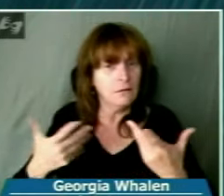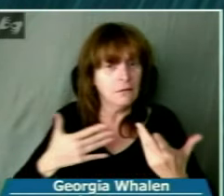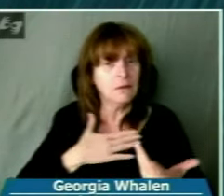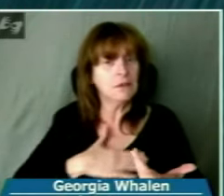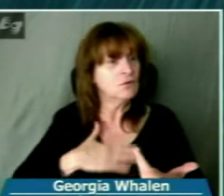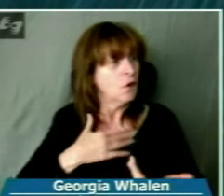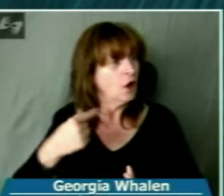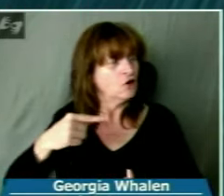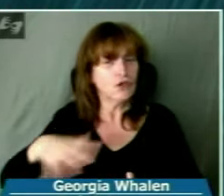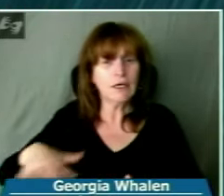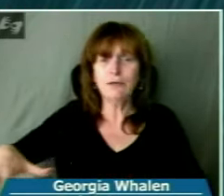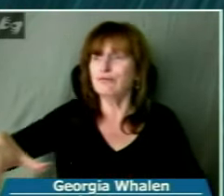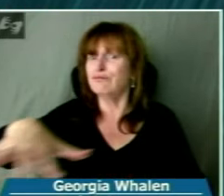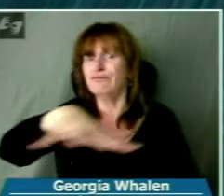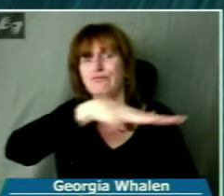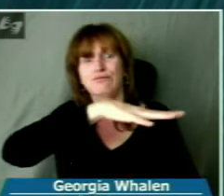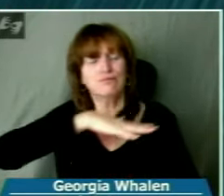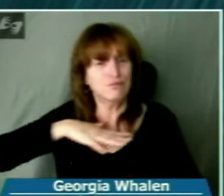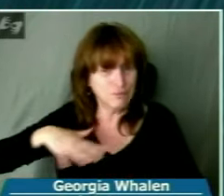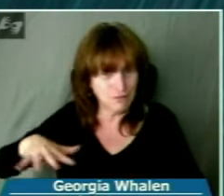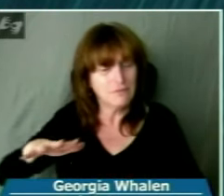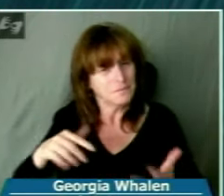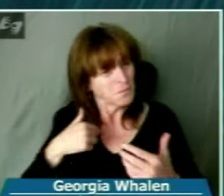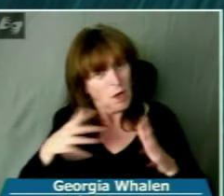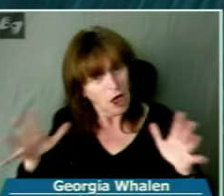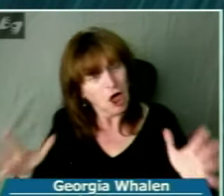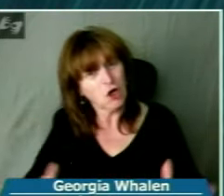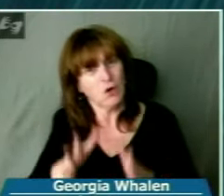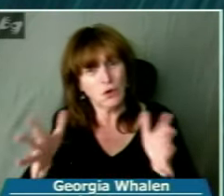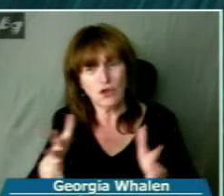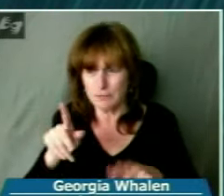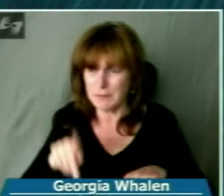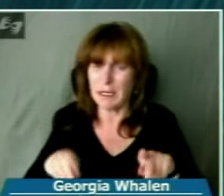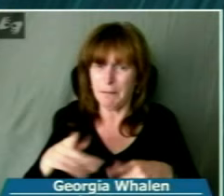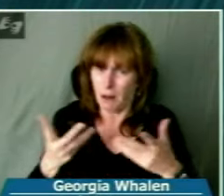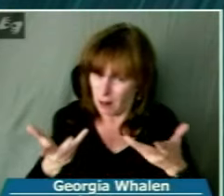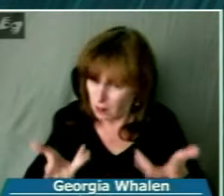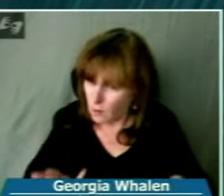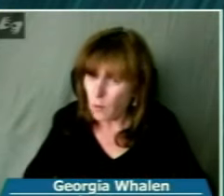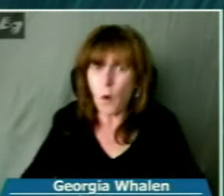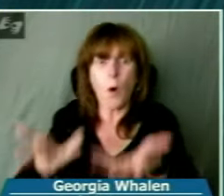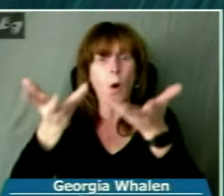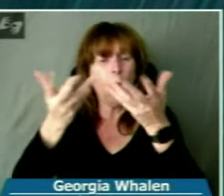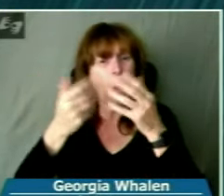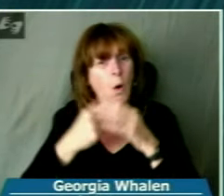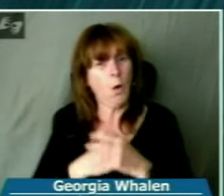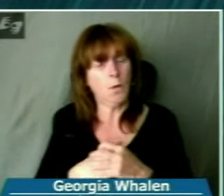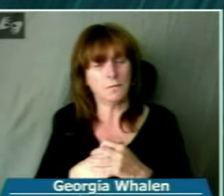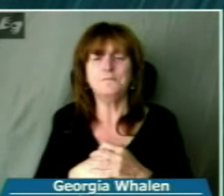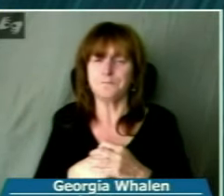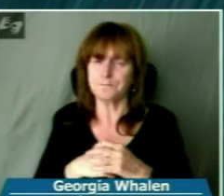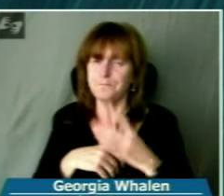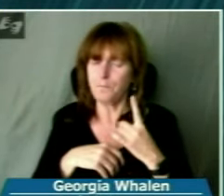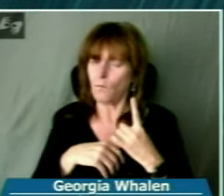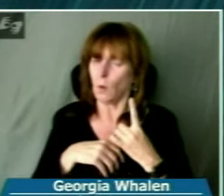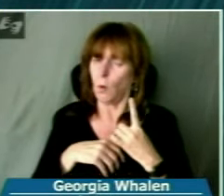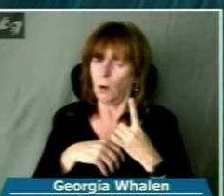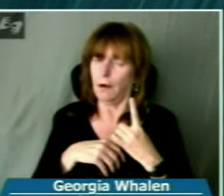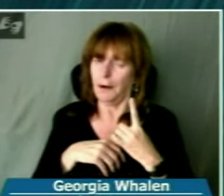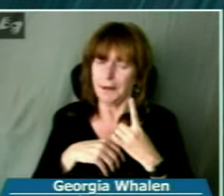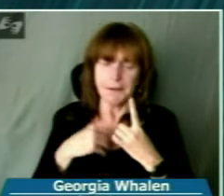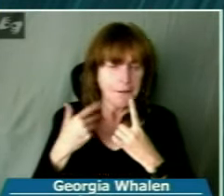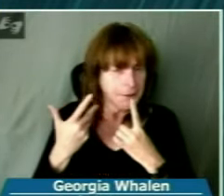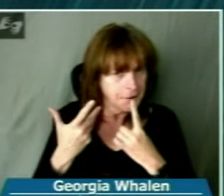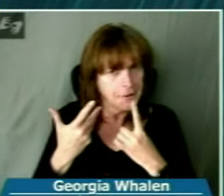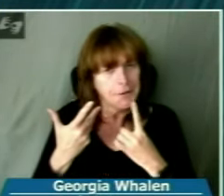open spaces in the community. And we really want to encourage people to do that. One of the changes that will happen as we go through the week as a result